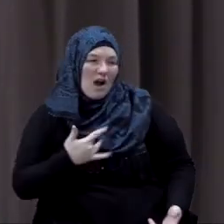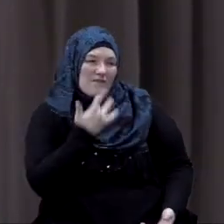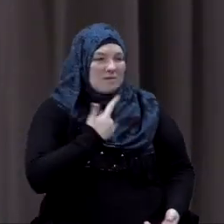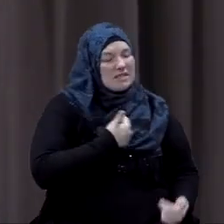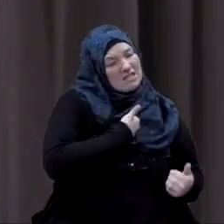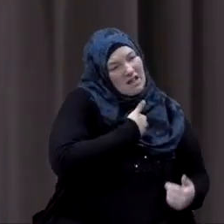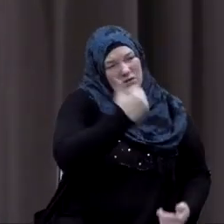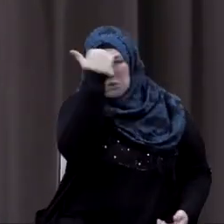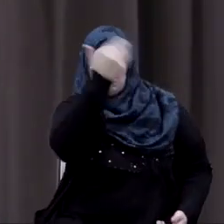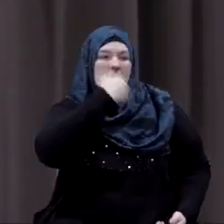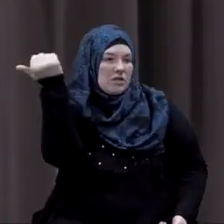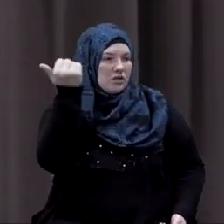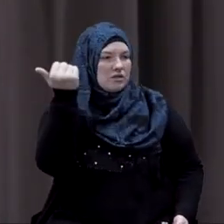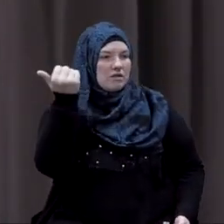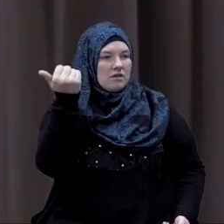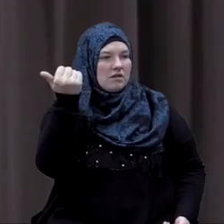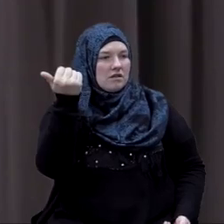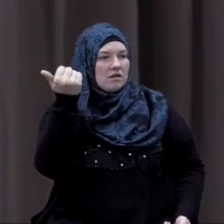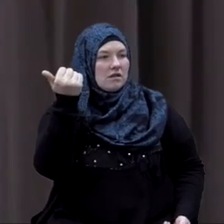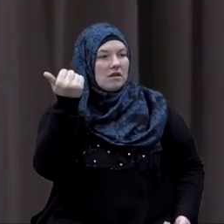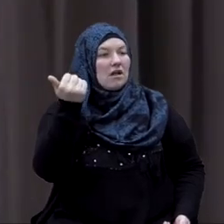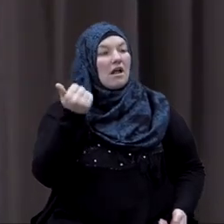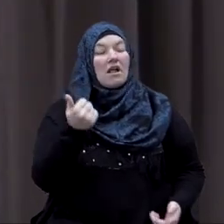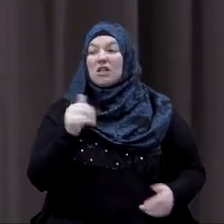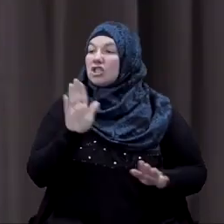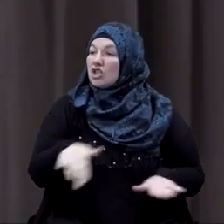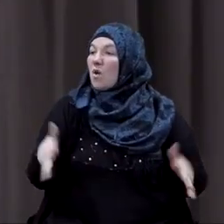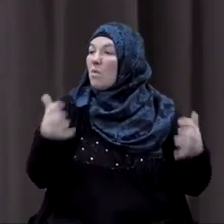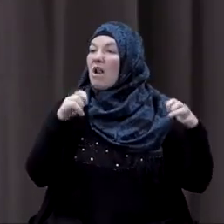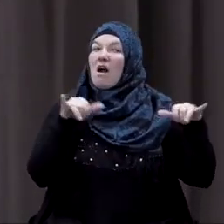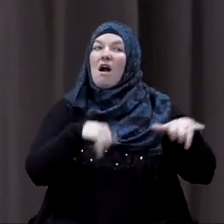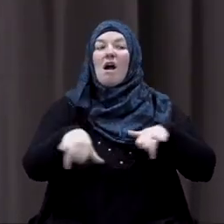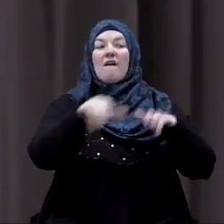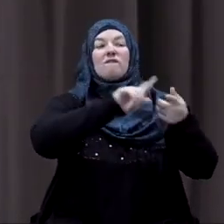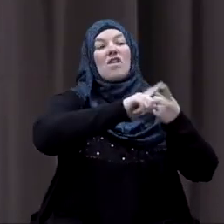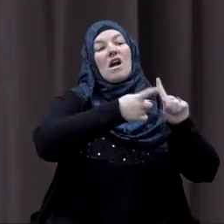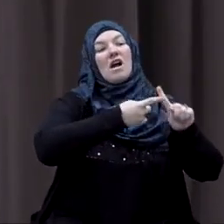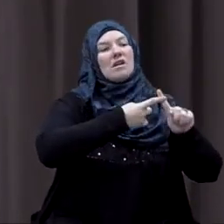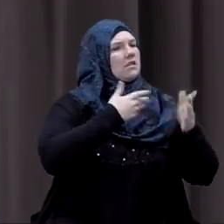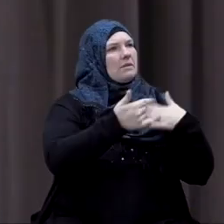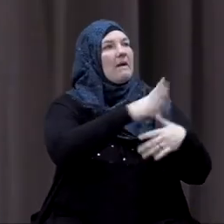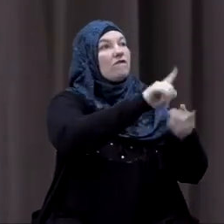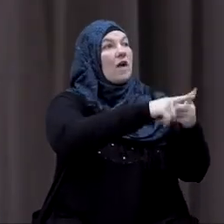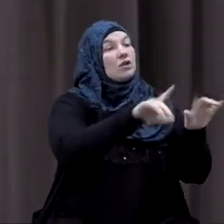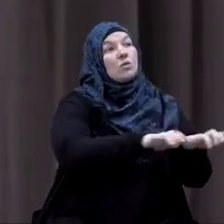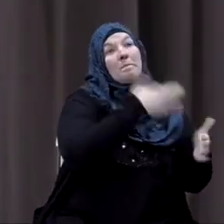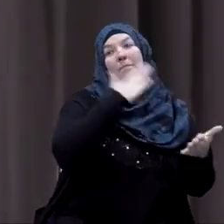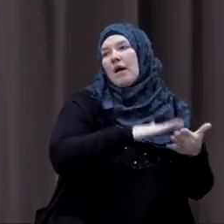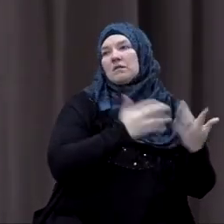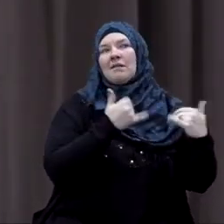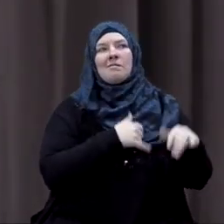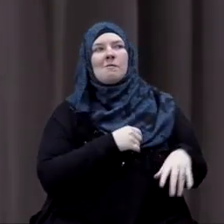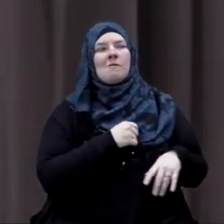desires. They want to be like their peers, no matter what their peers are doing.